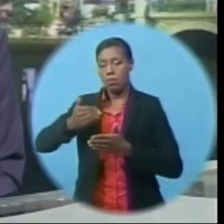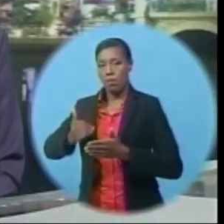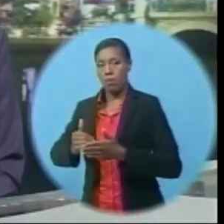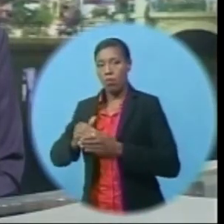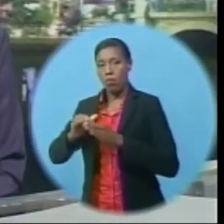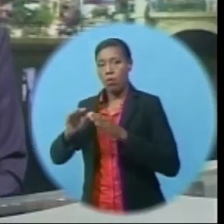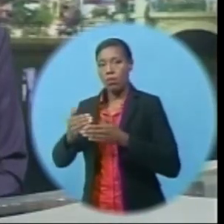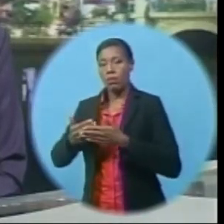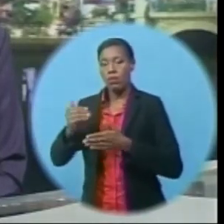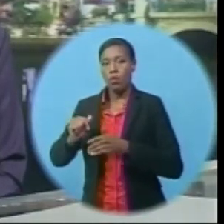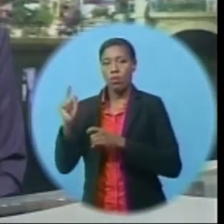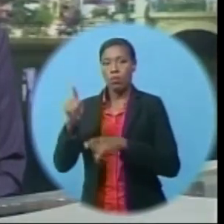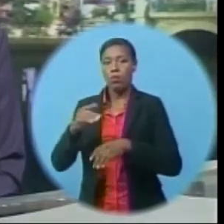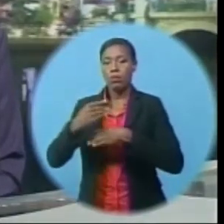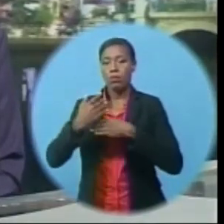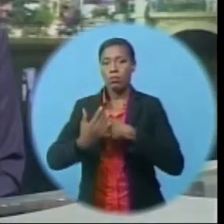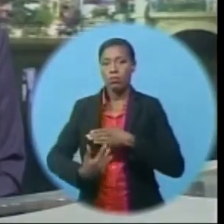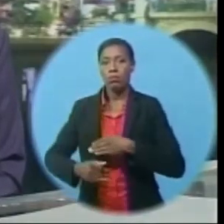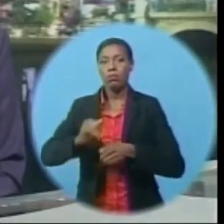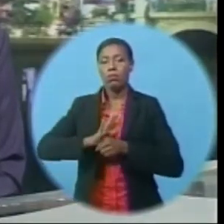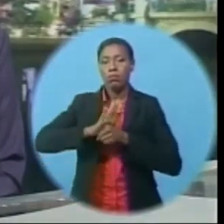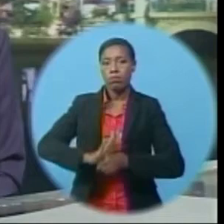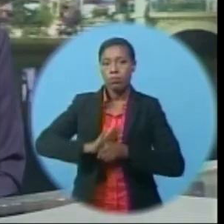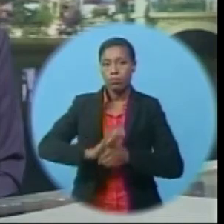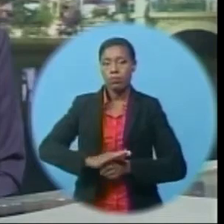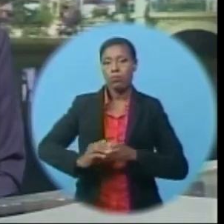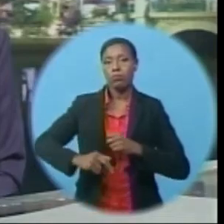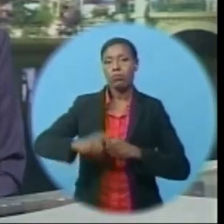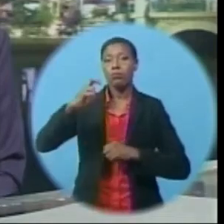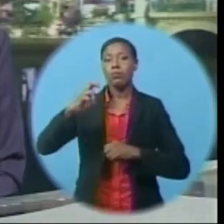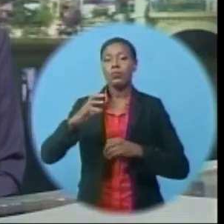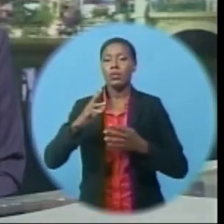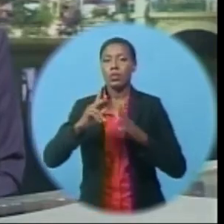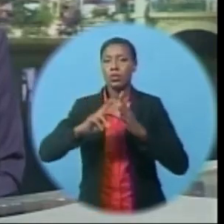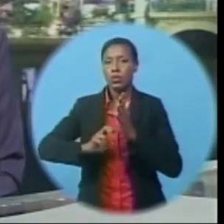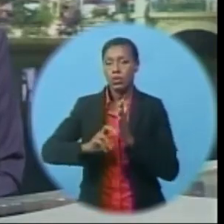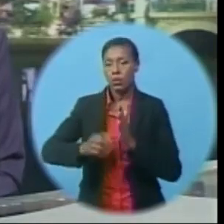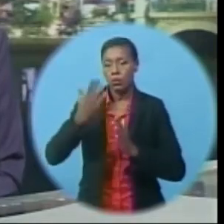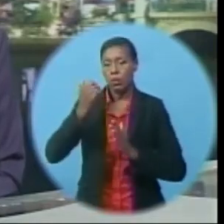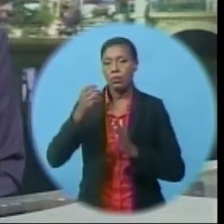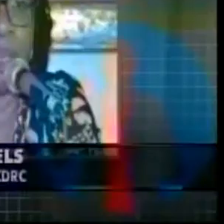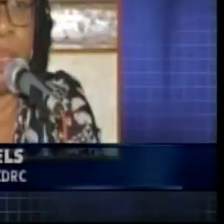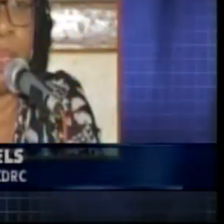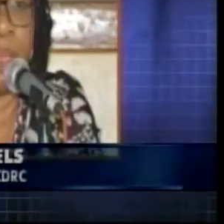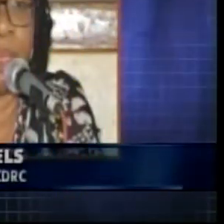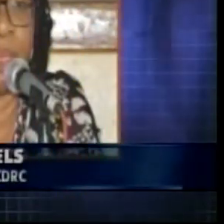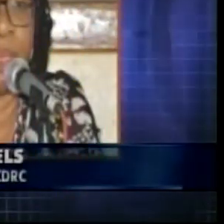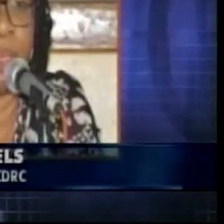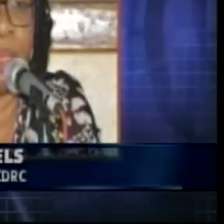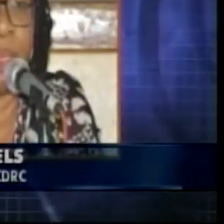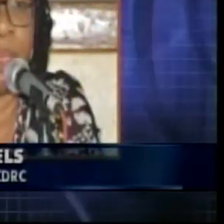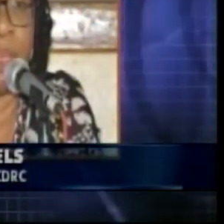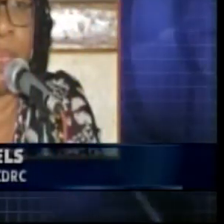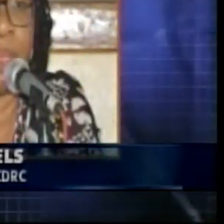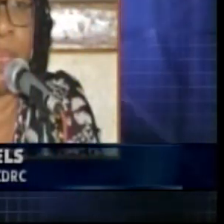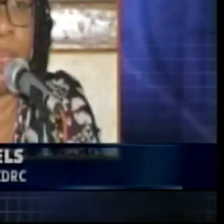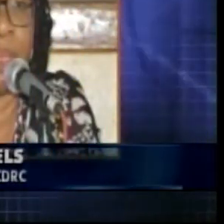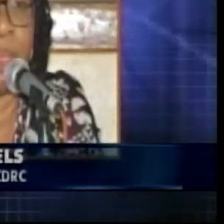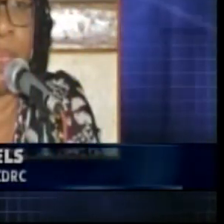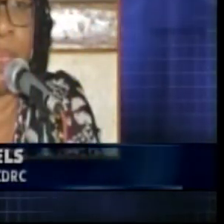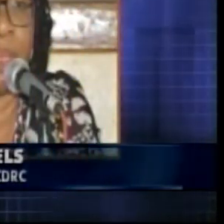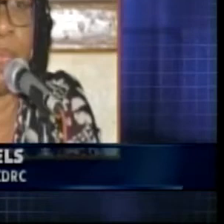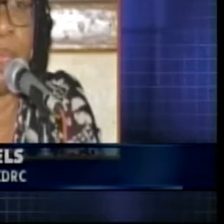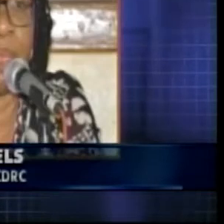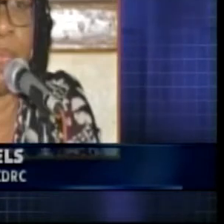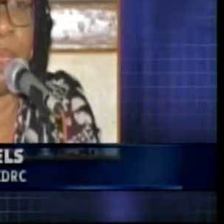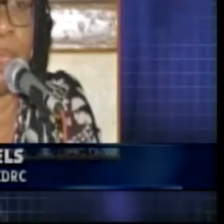their checkups, as high blood pressure is called the silent killer for good reason. You feel perfectly well, and then tomorrow